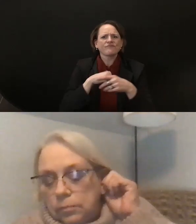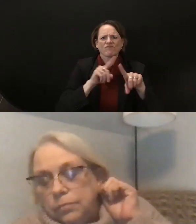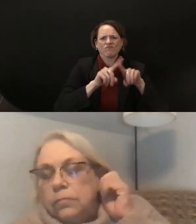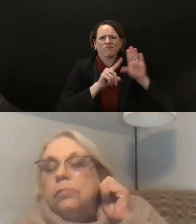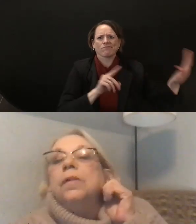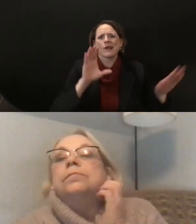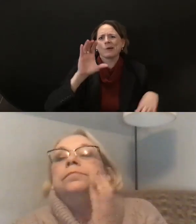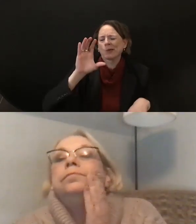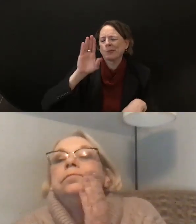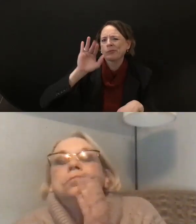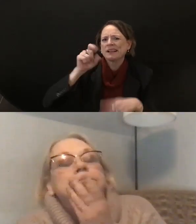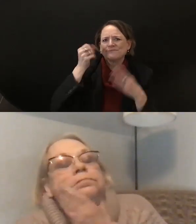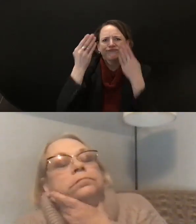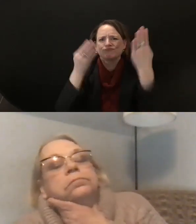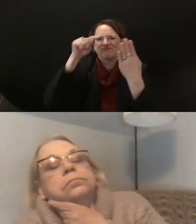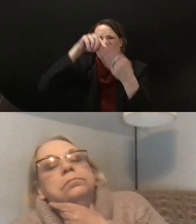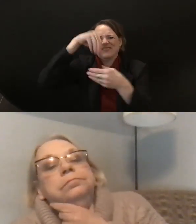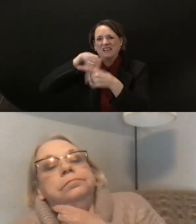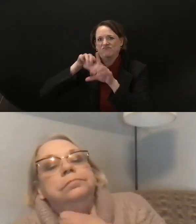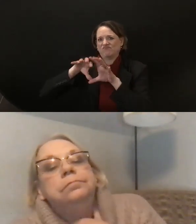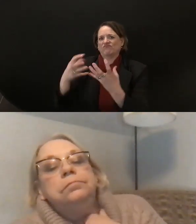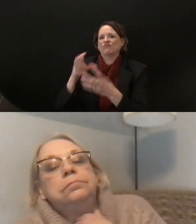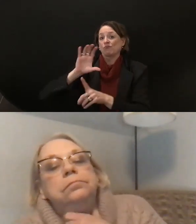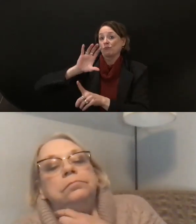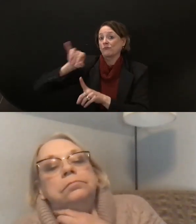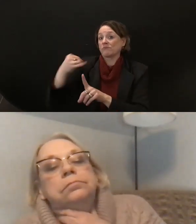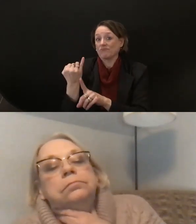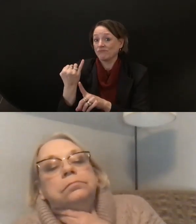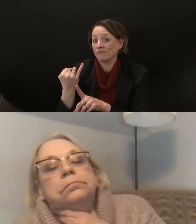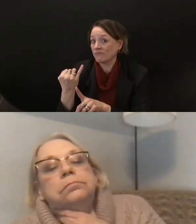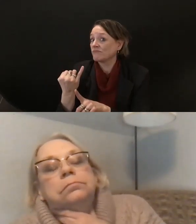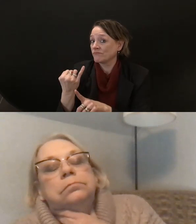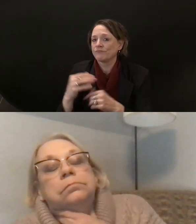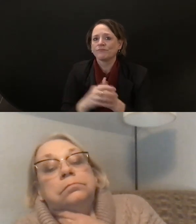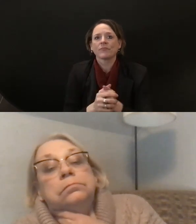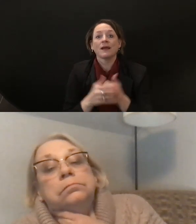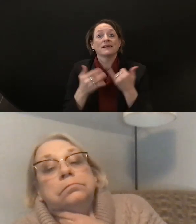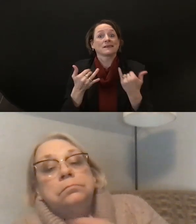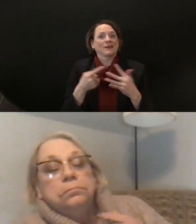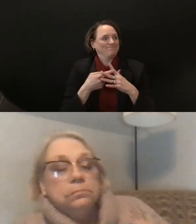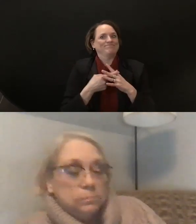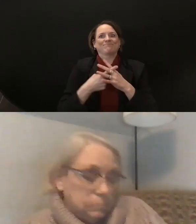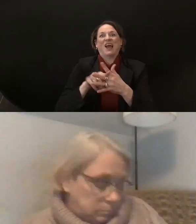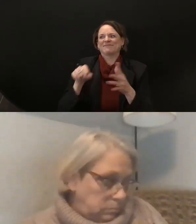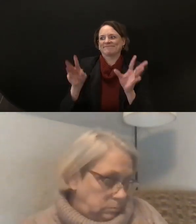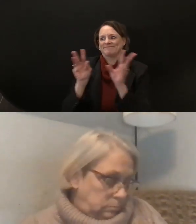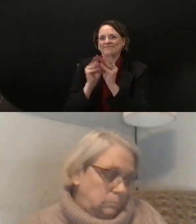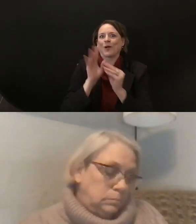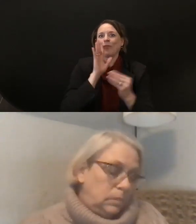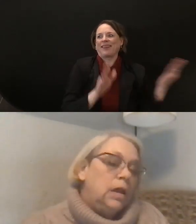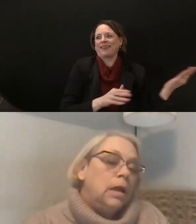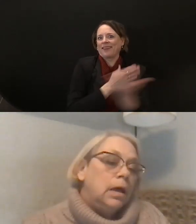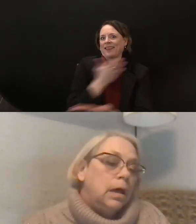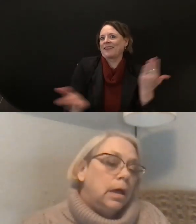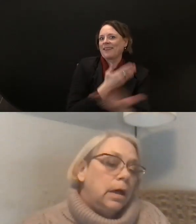oh